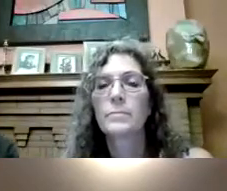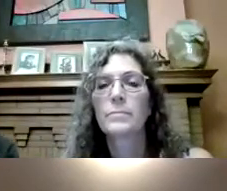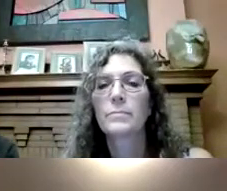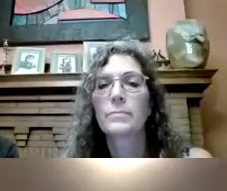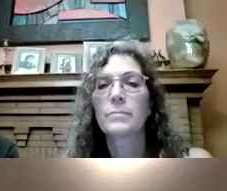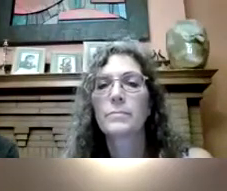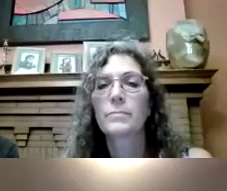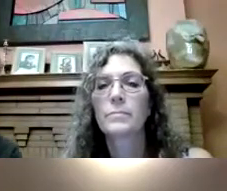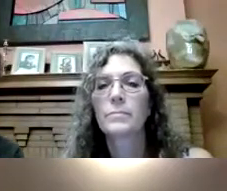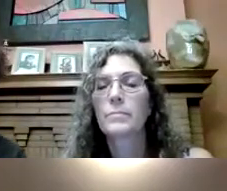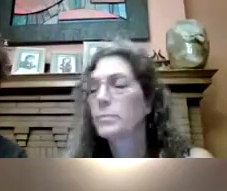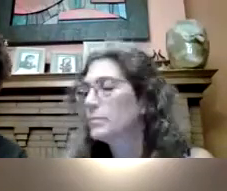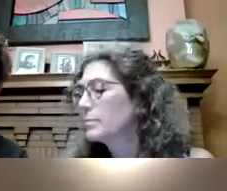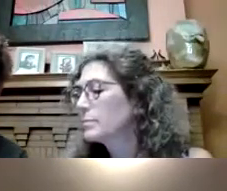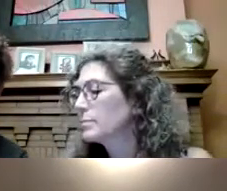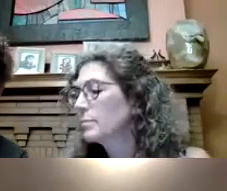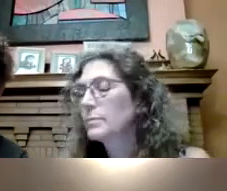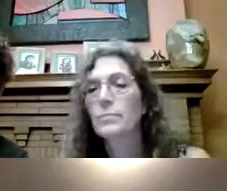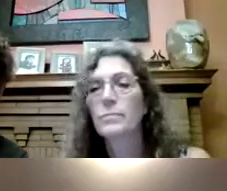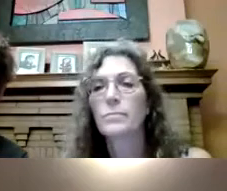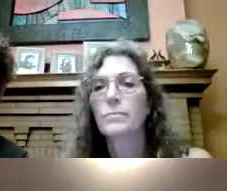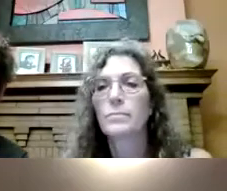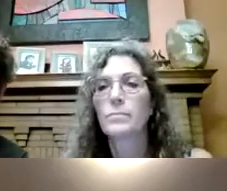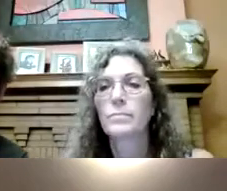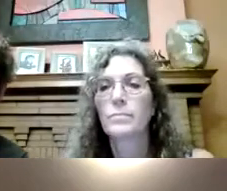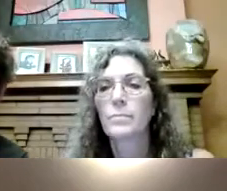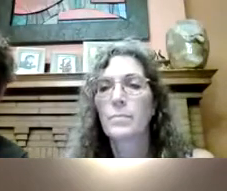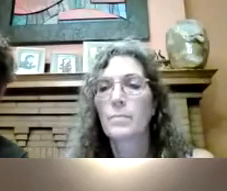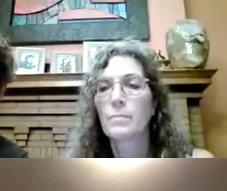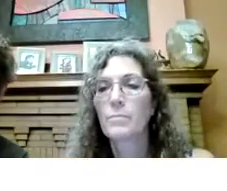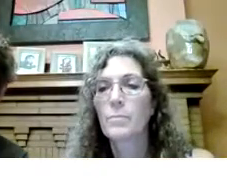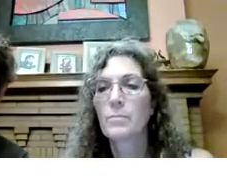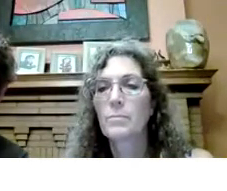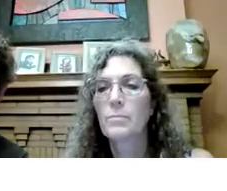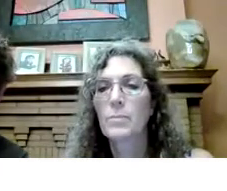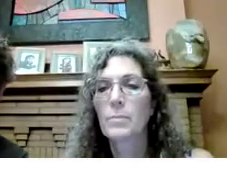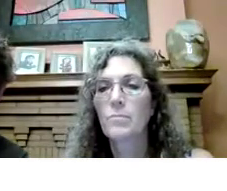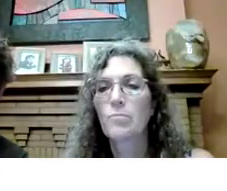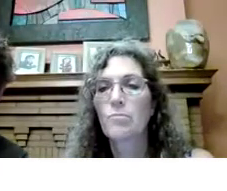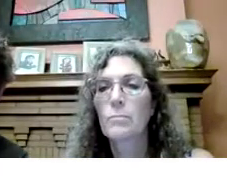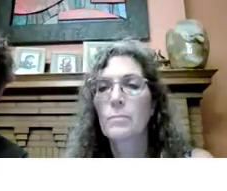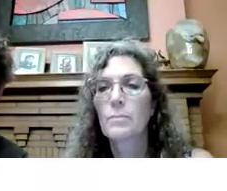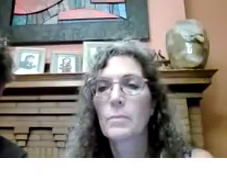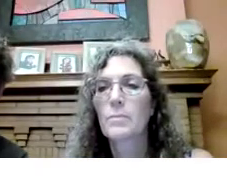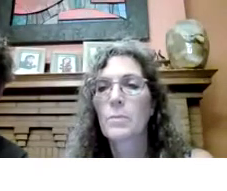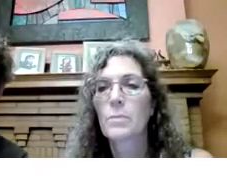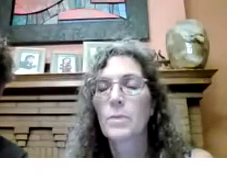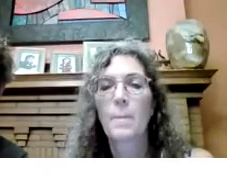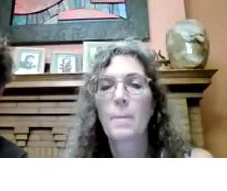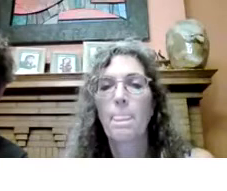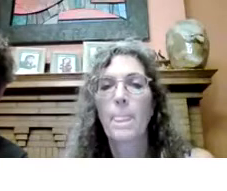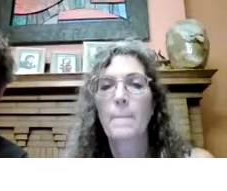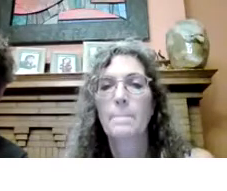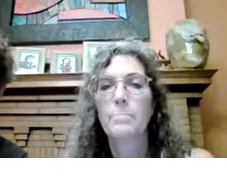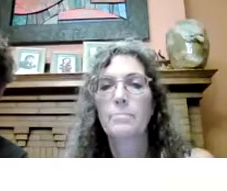Yes, thanks, Ricardo. Yeah, my comment is that someone is using my name and made a comment which I did not make. Something